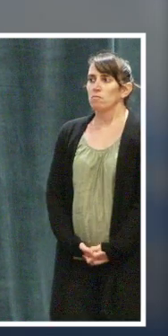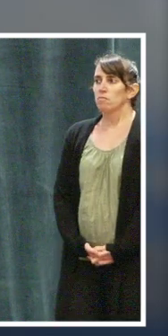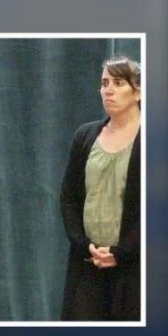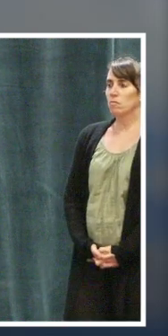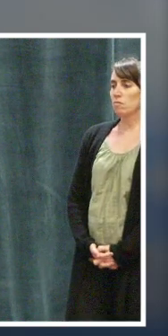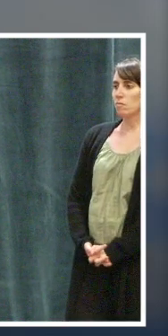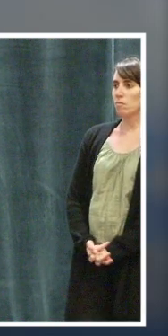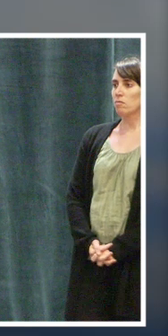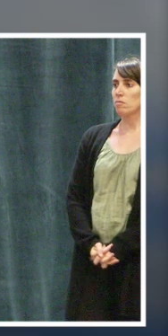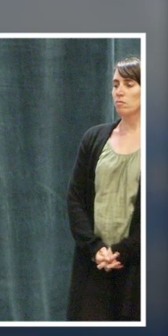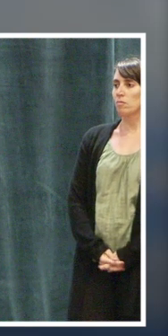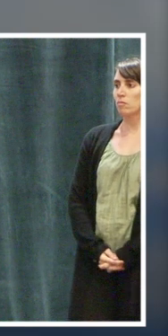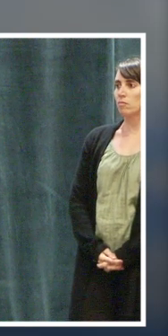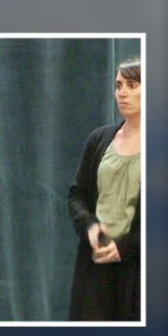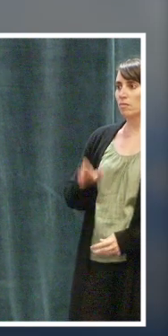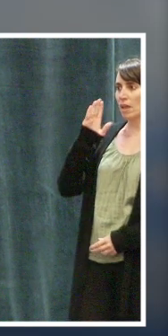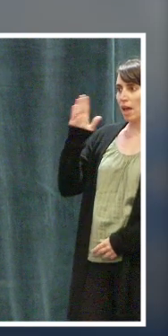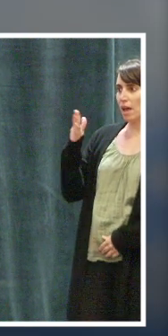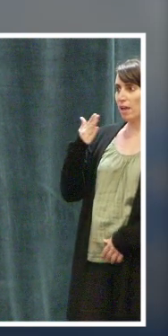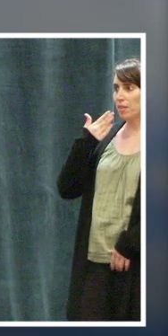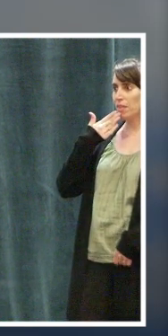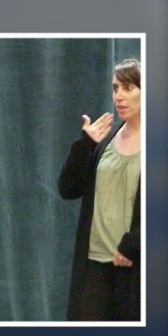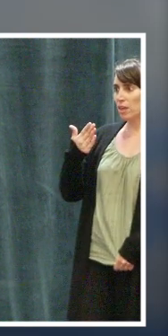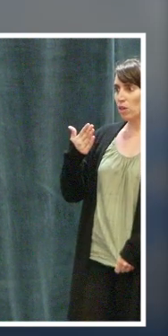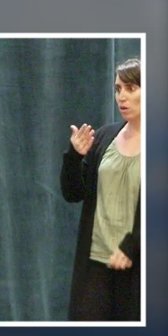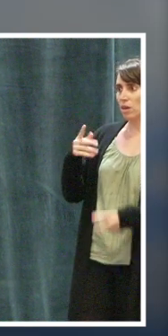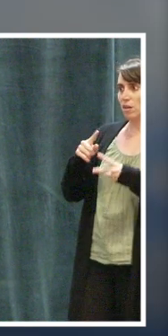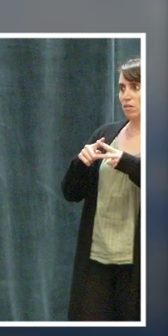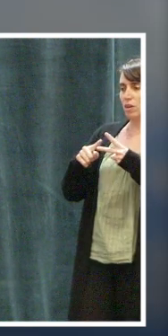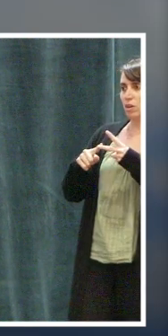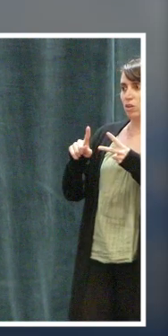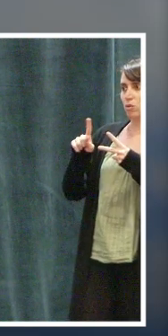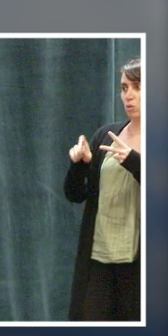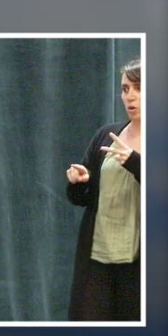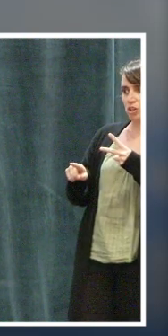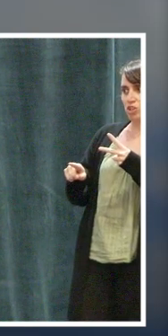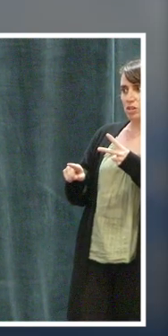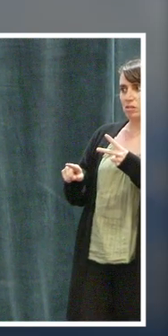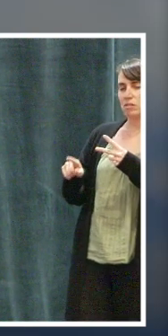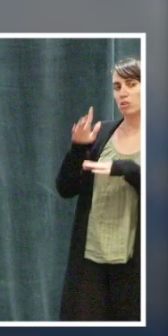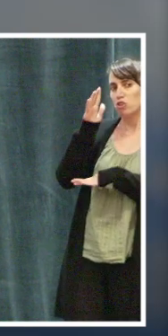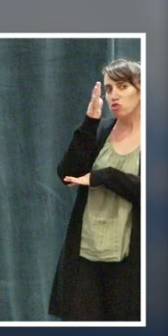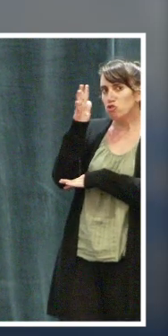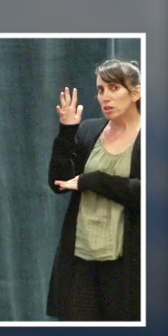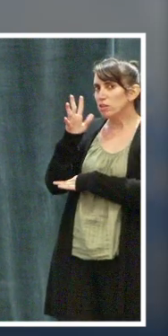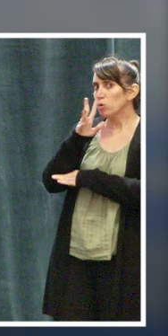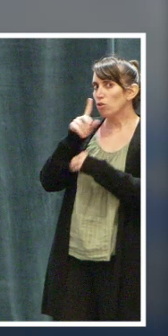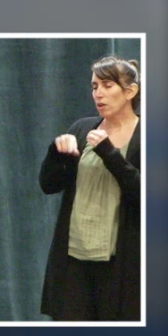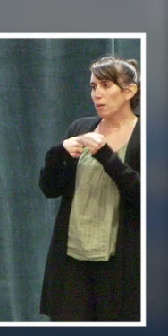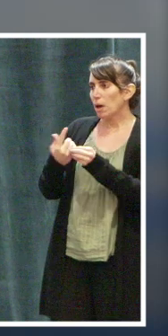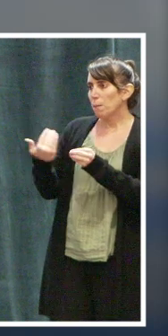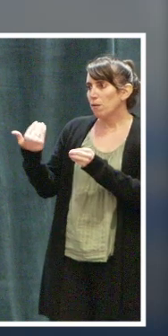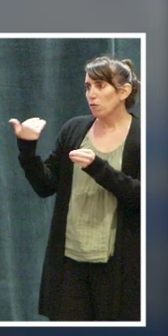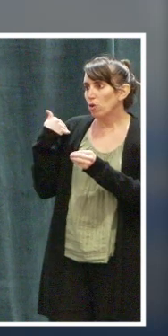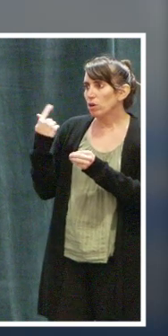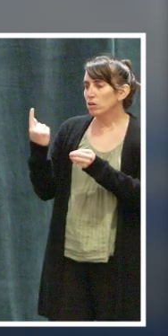Been waiting. Hi, thank you. So I have two questions. They'll be quick. On the trees, we were talking about it before.